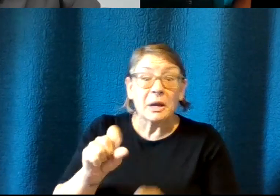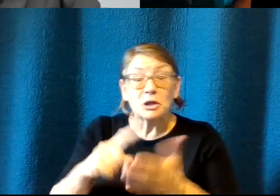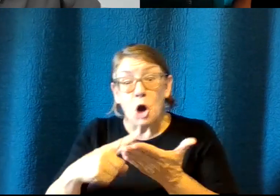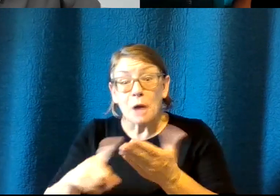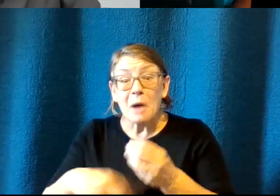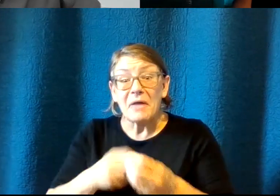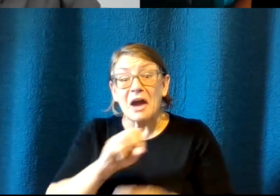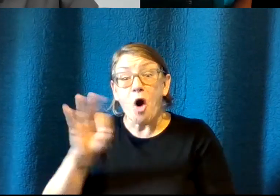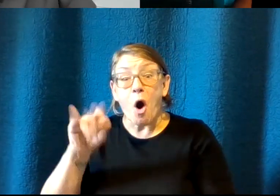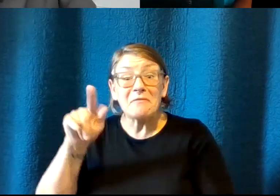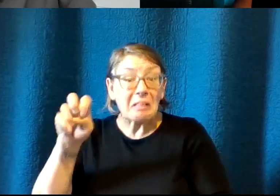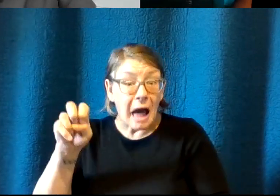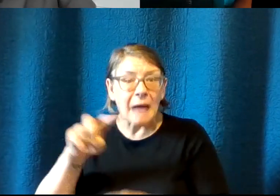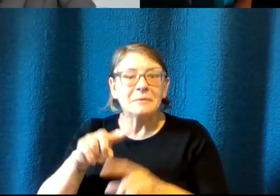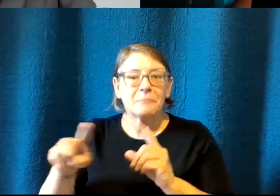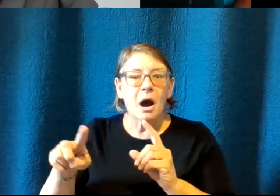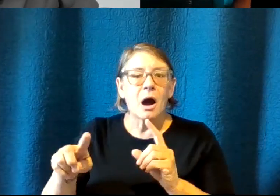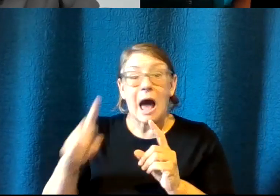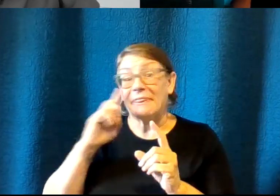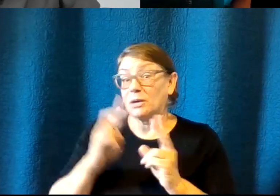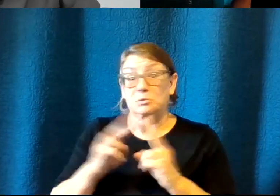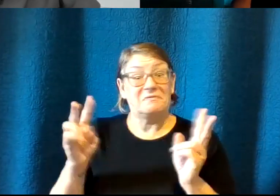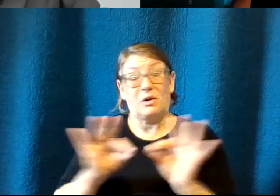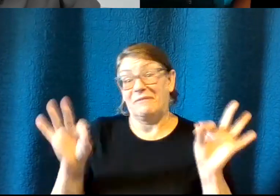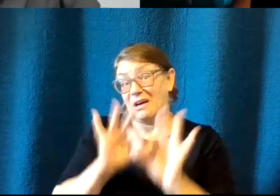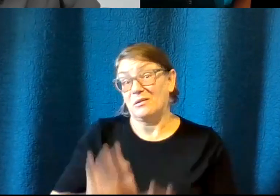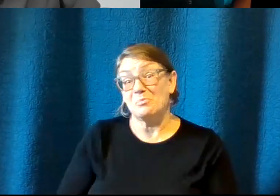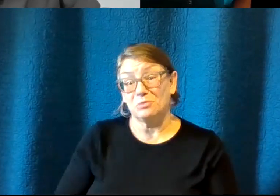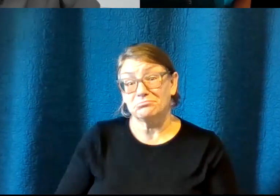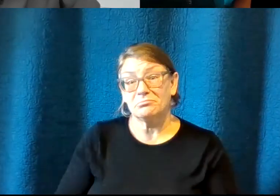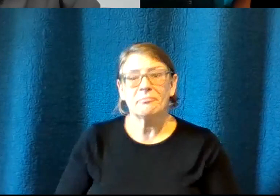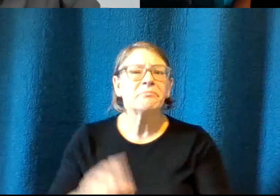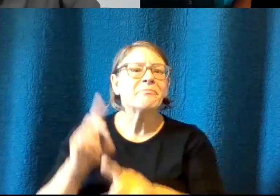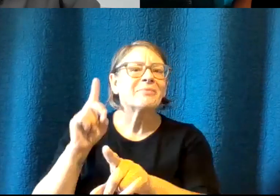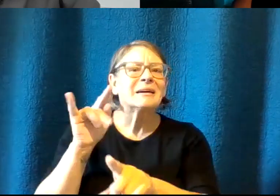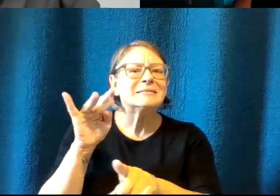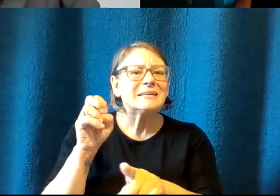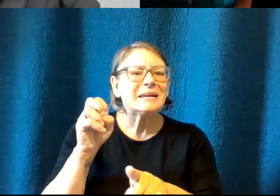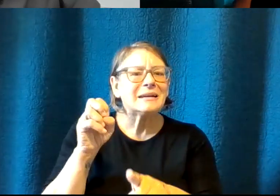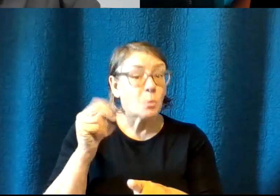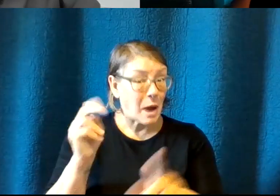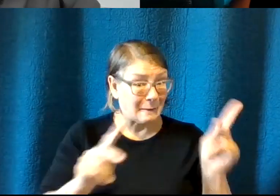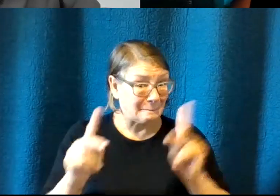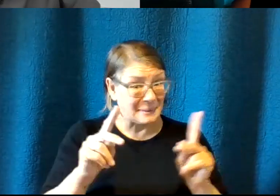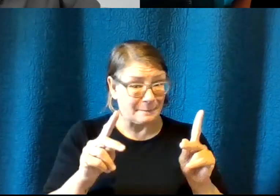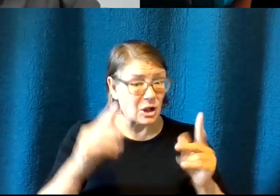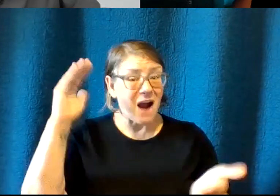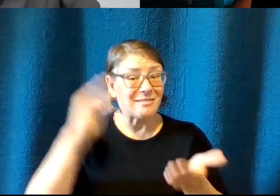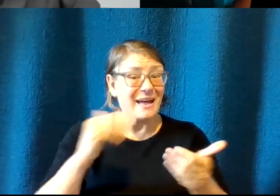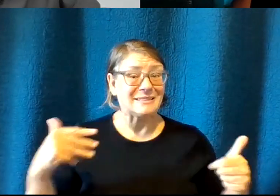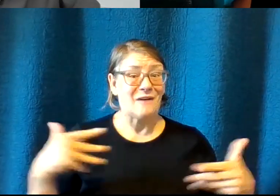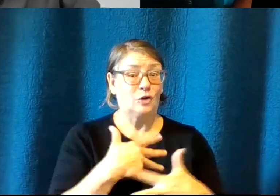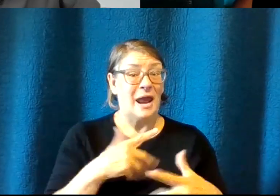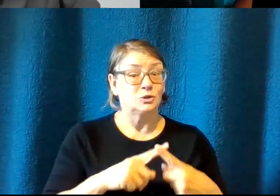but I think it was very valuable. And I think when people start to not be so afraid to talk about it, and